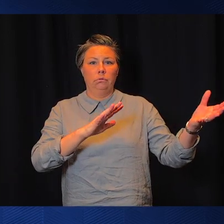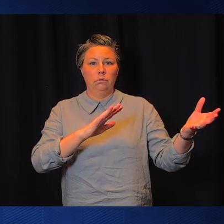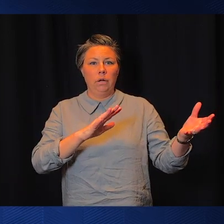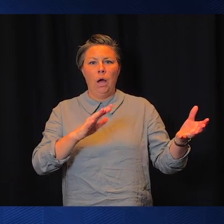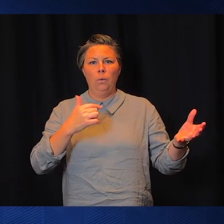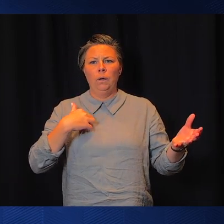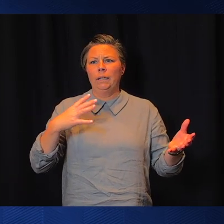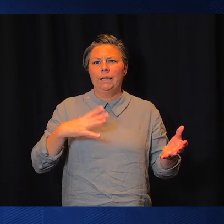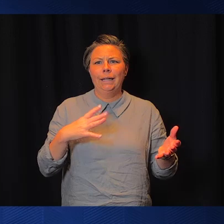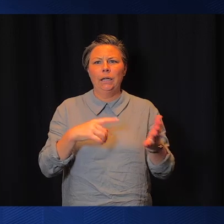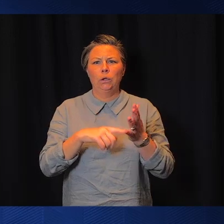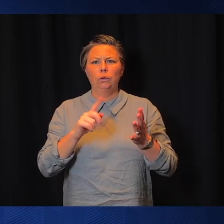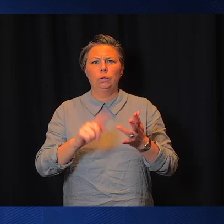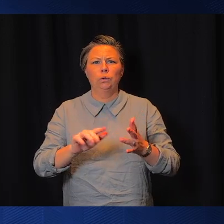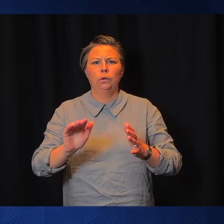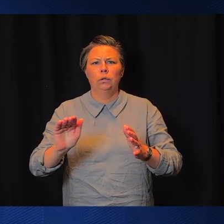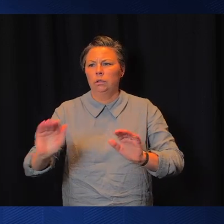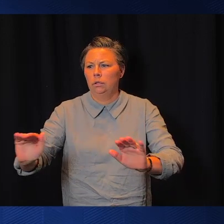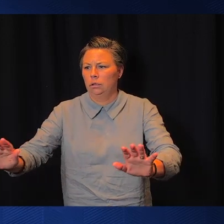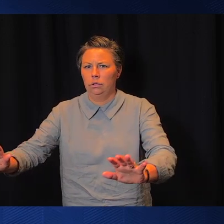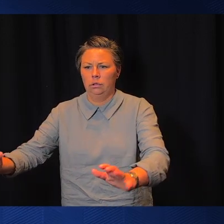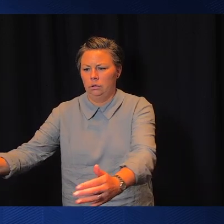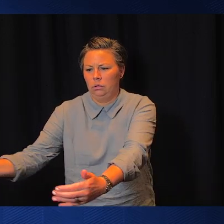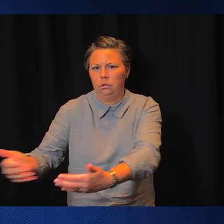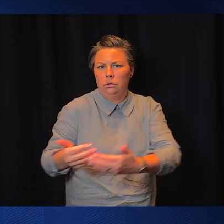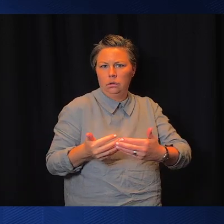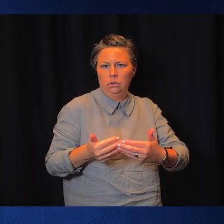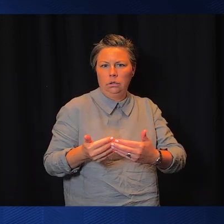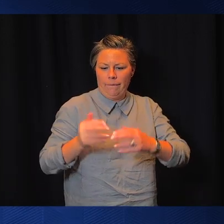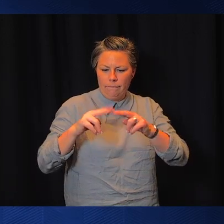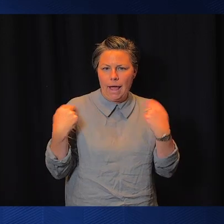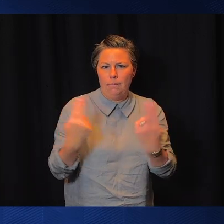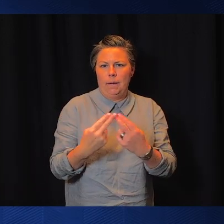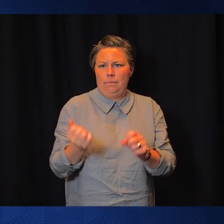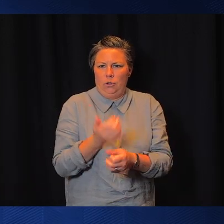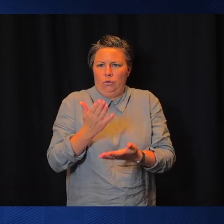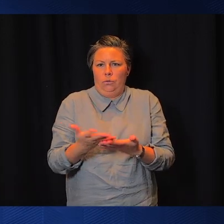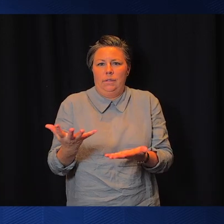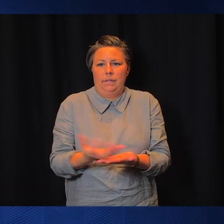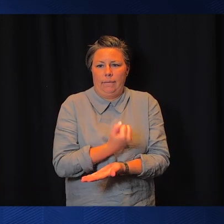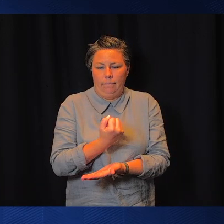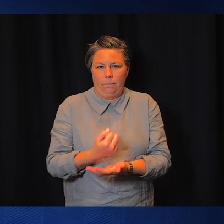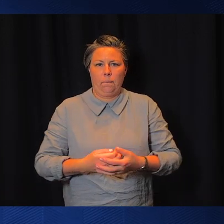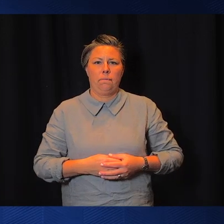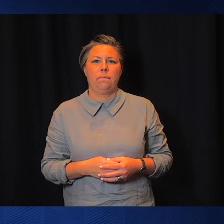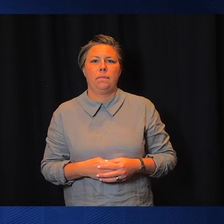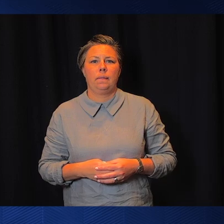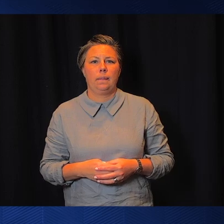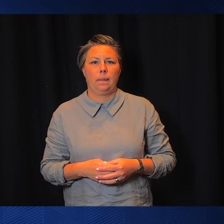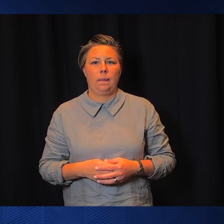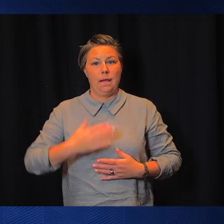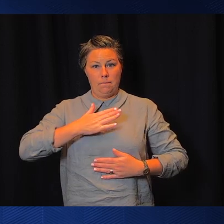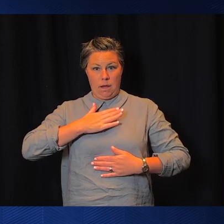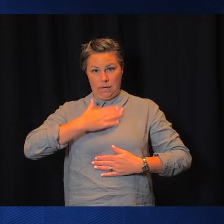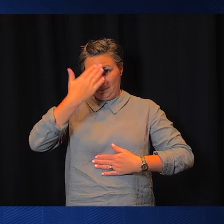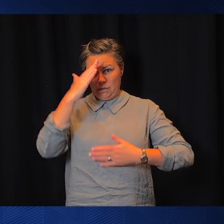reach our loved ones and ensure that they are also safe. From my experience, I was